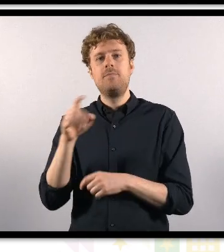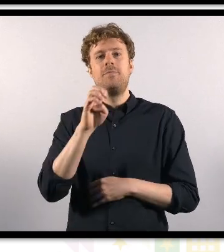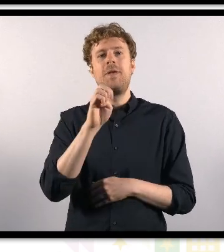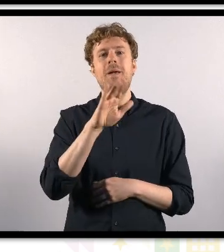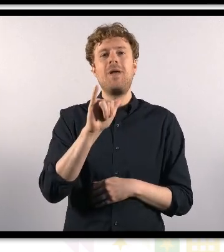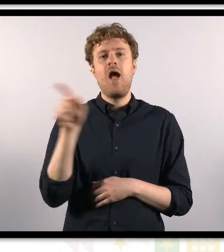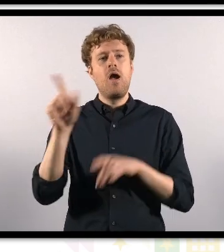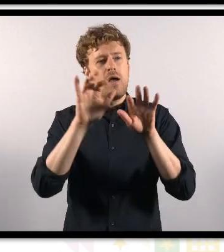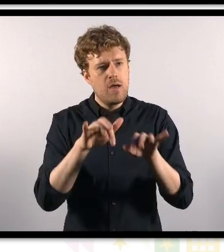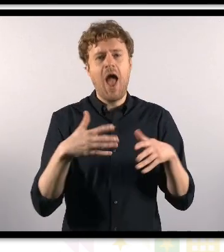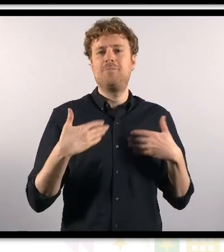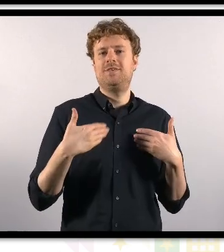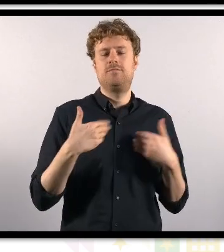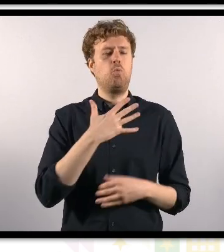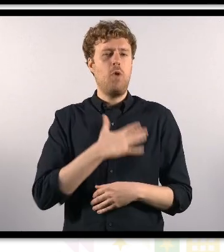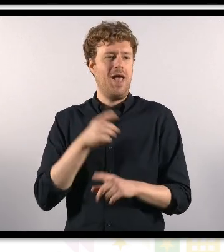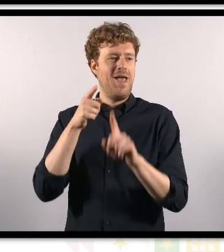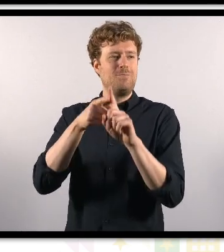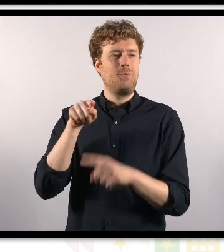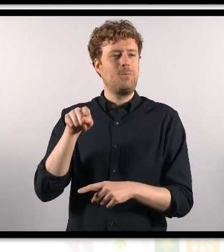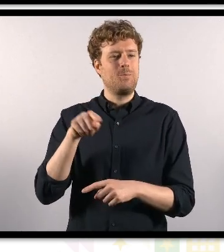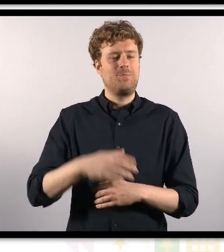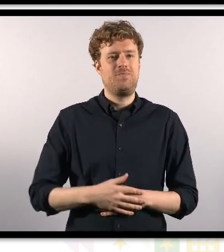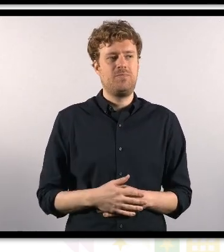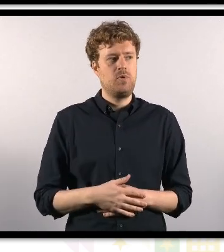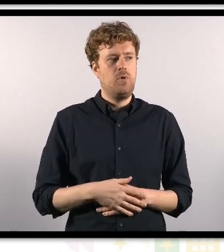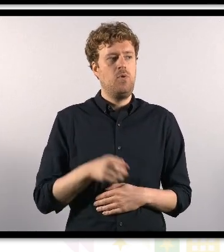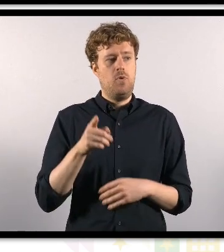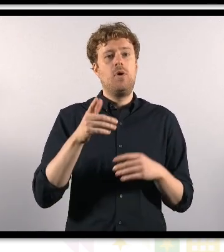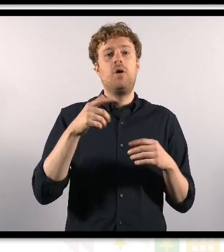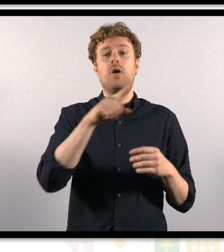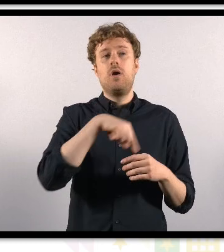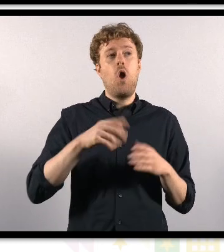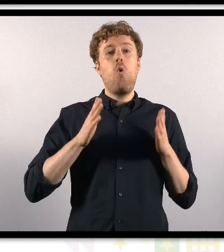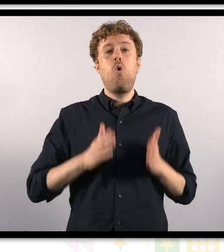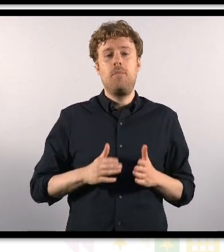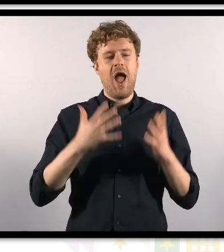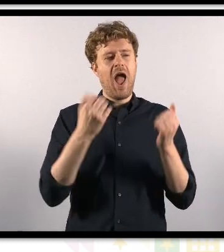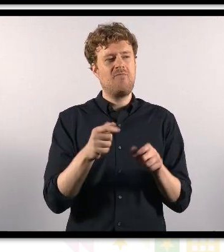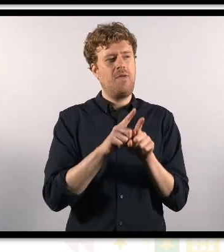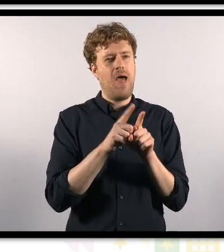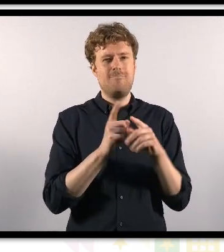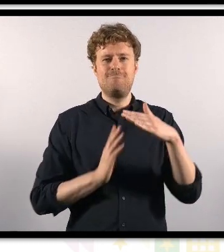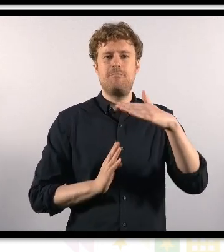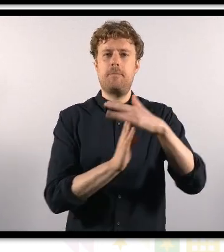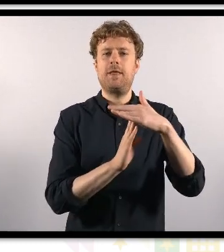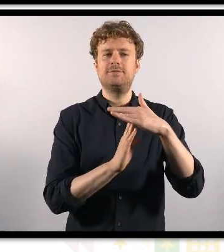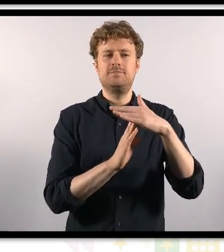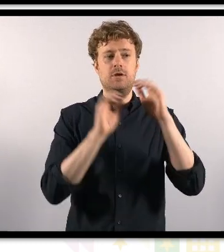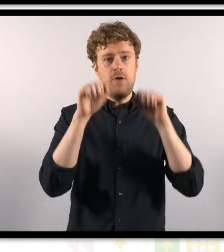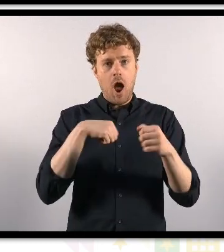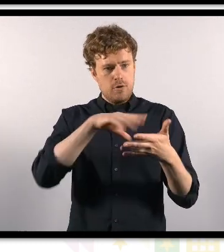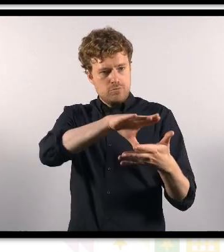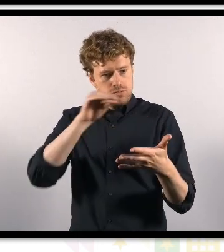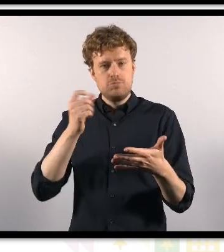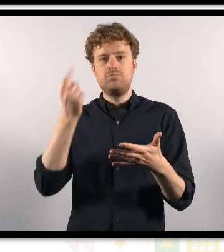at any given point in time. So if we take manual triage as an example, the time it takes to traverse a very long call